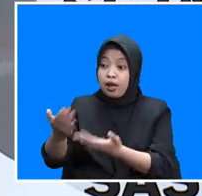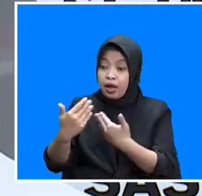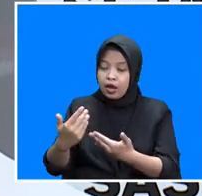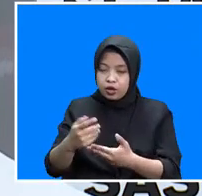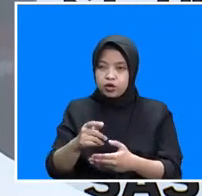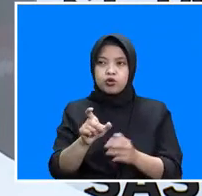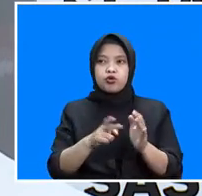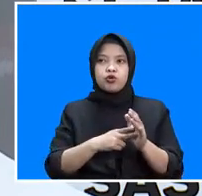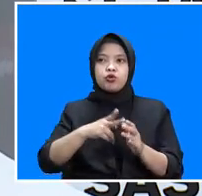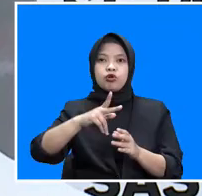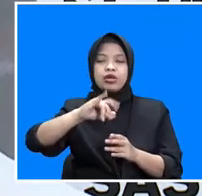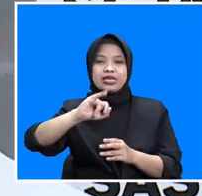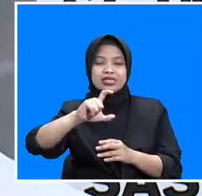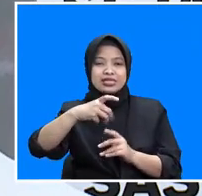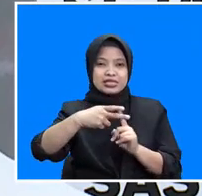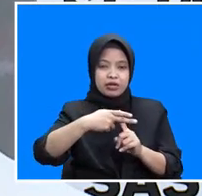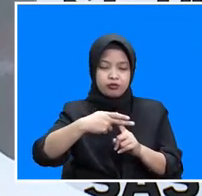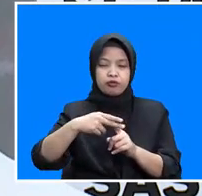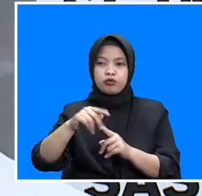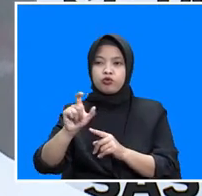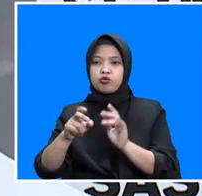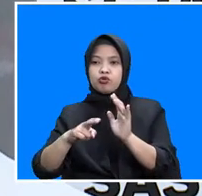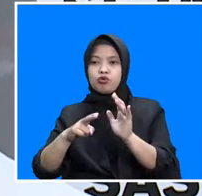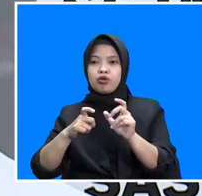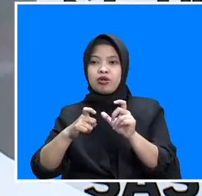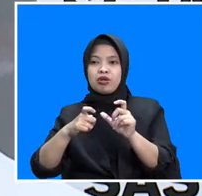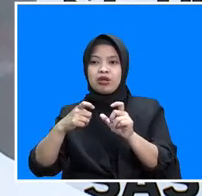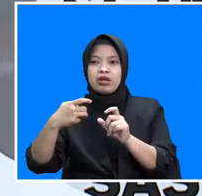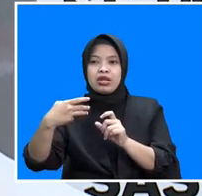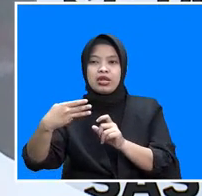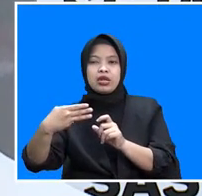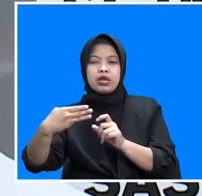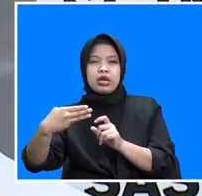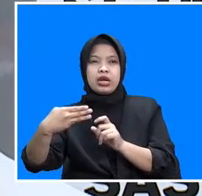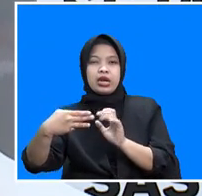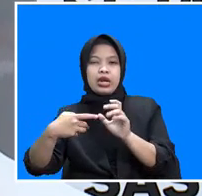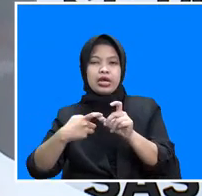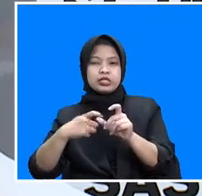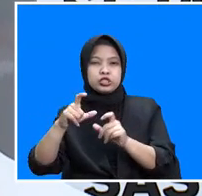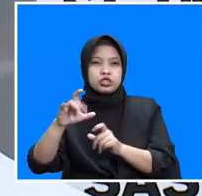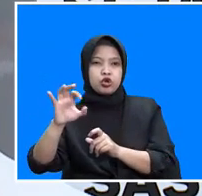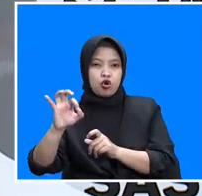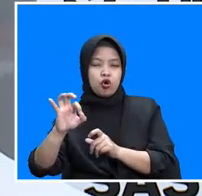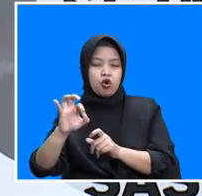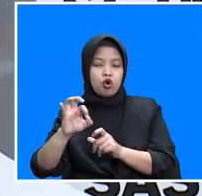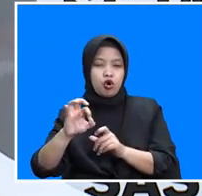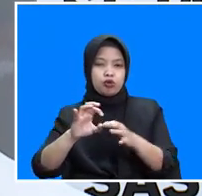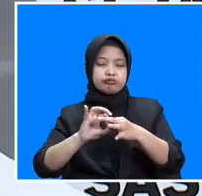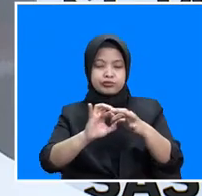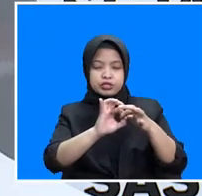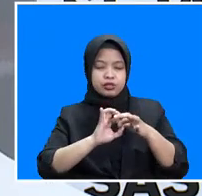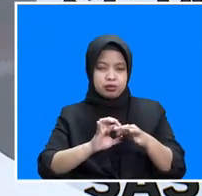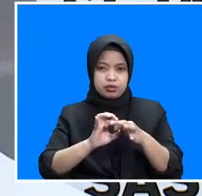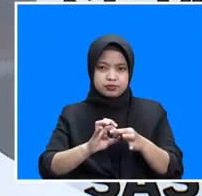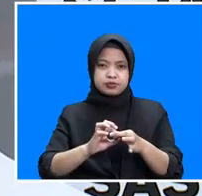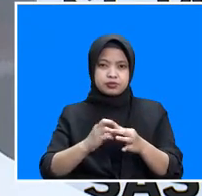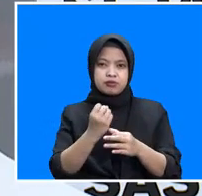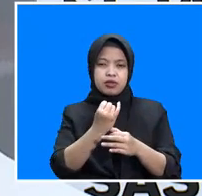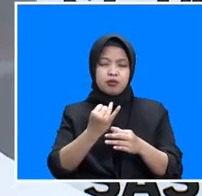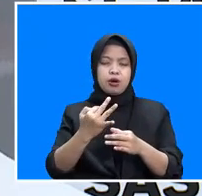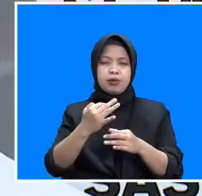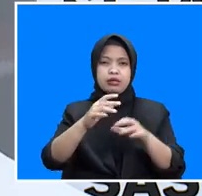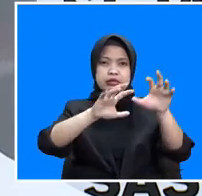collaboration with UNESCO and the World Bank, recently devised a framework called the RAPID framework. Mm.